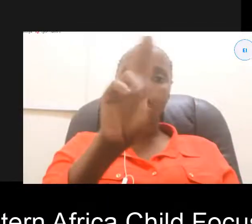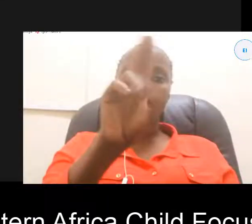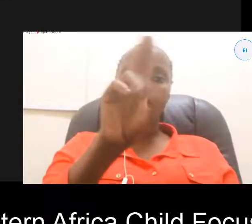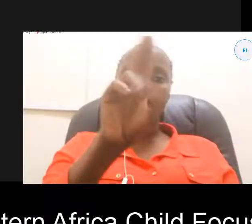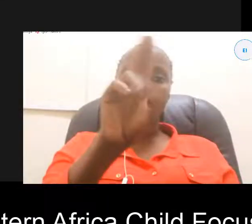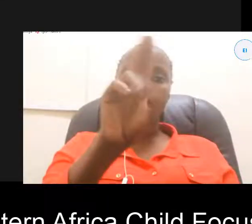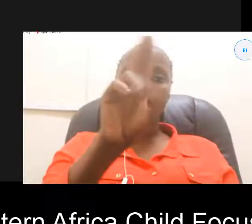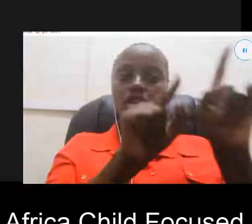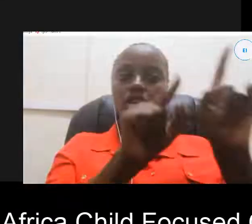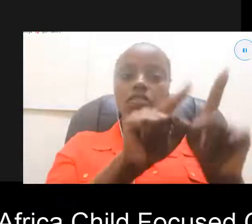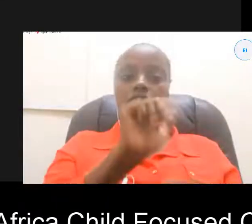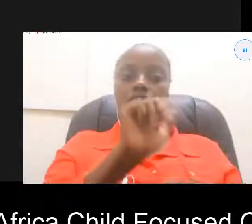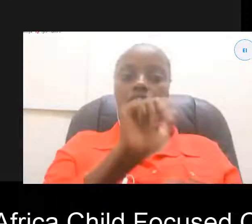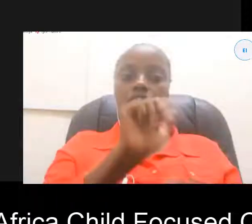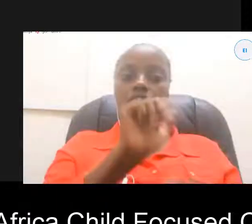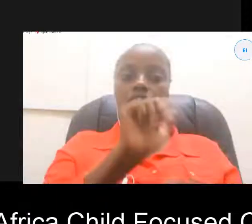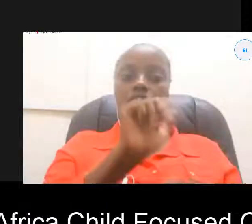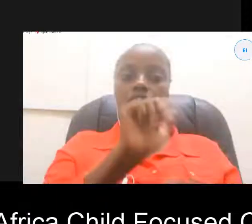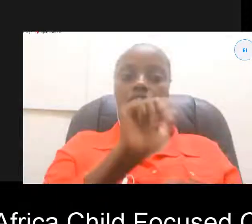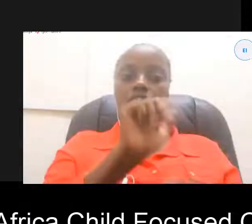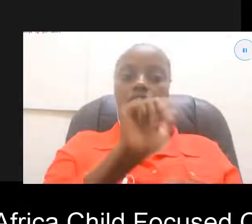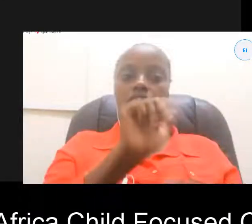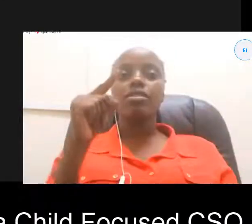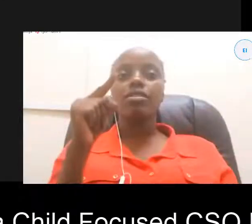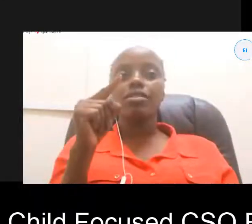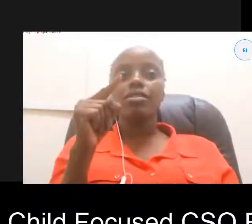AU policies and narrative.